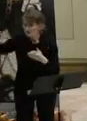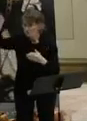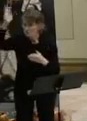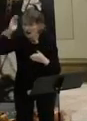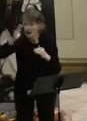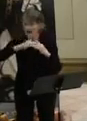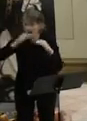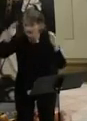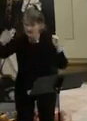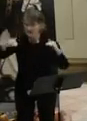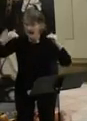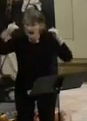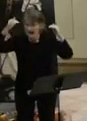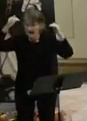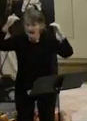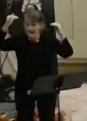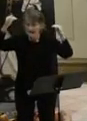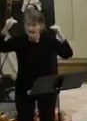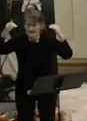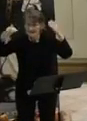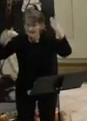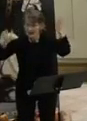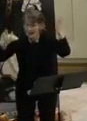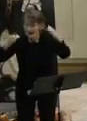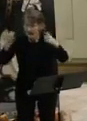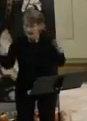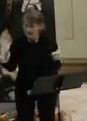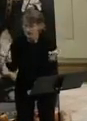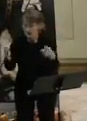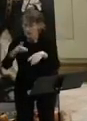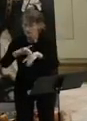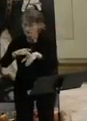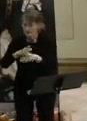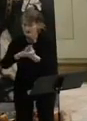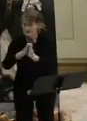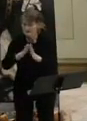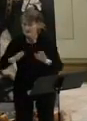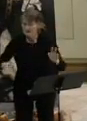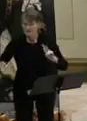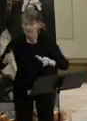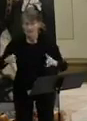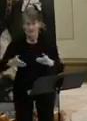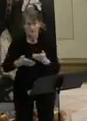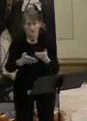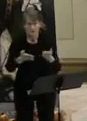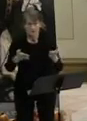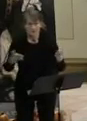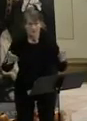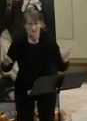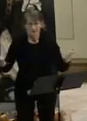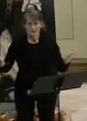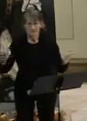Glory to God in the highest, and on earth peace to people of